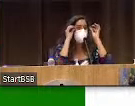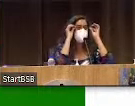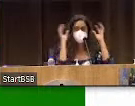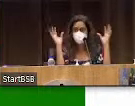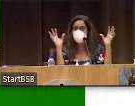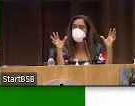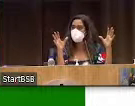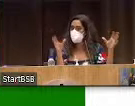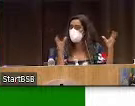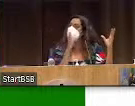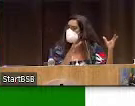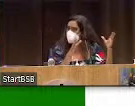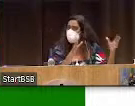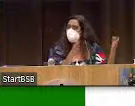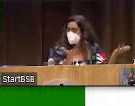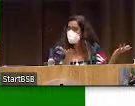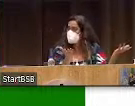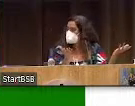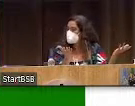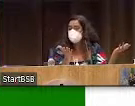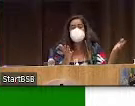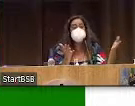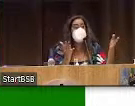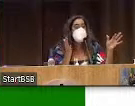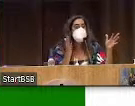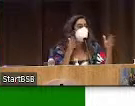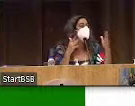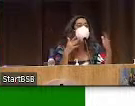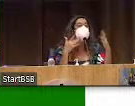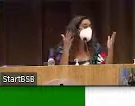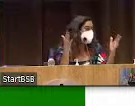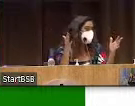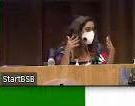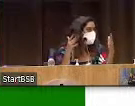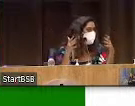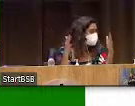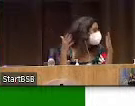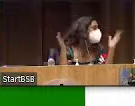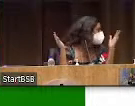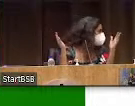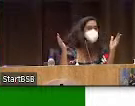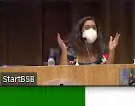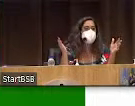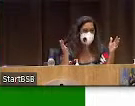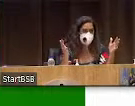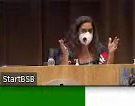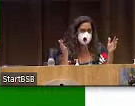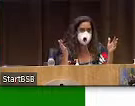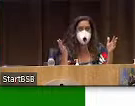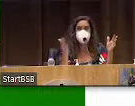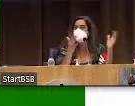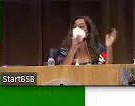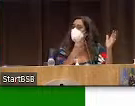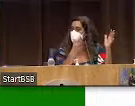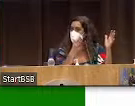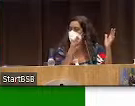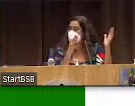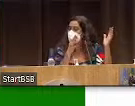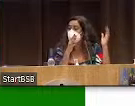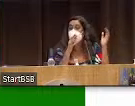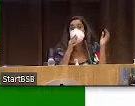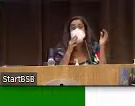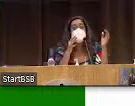this prevalence, if we are going to talk about the all 800 patients, was